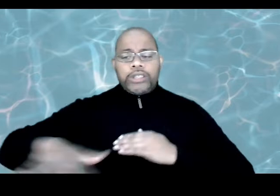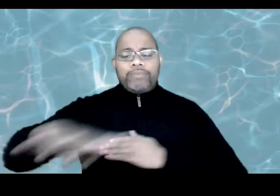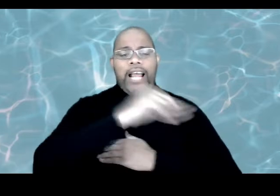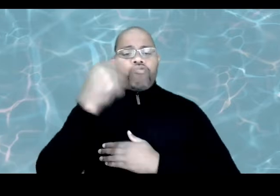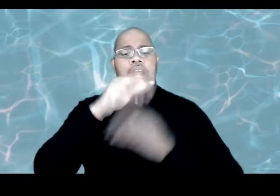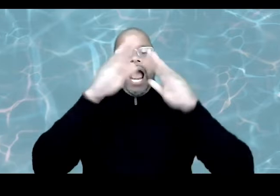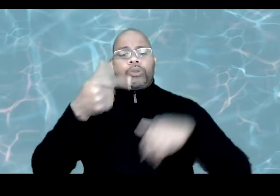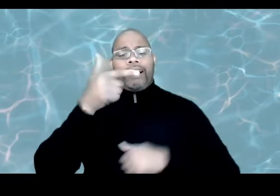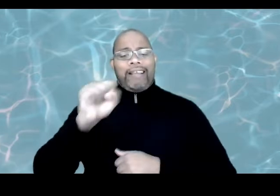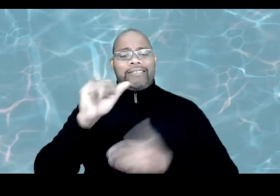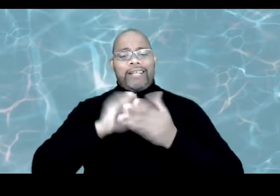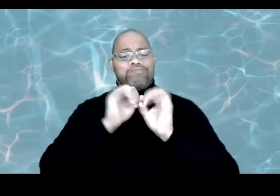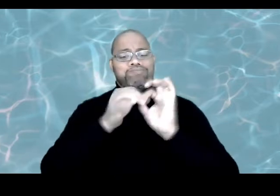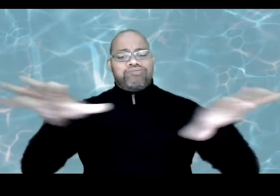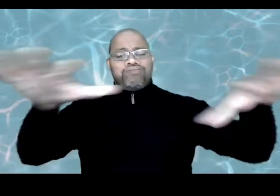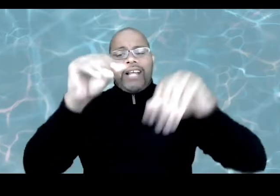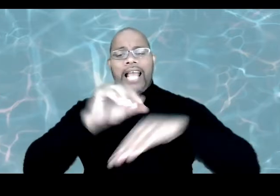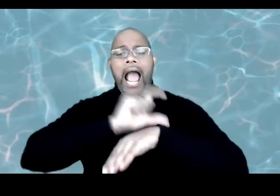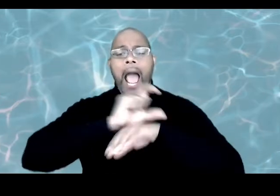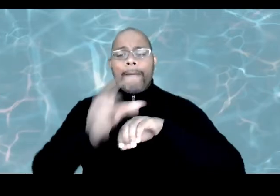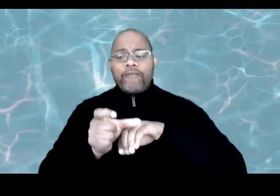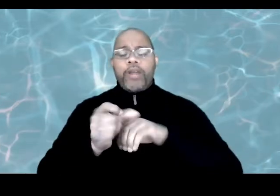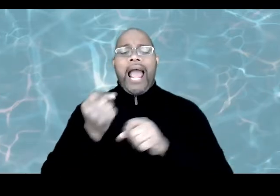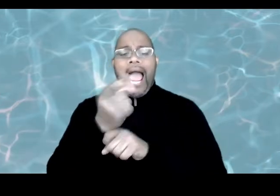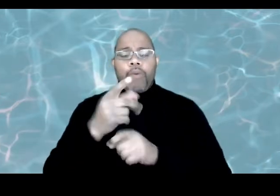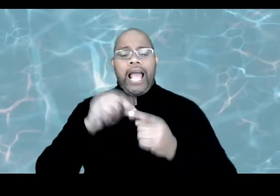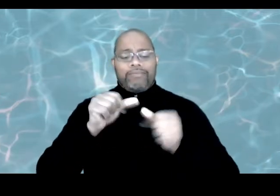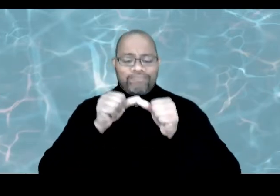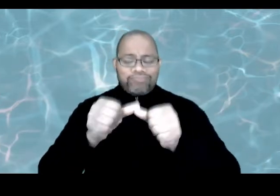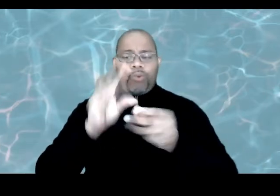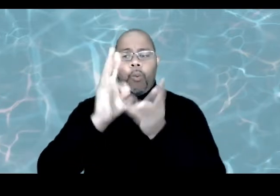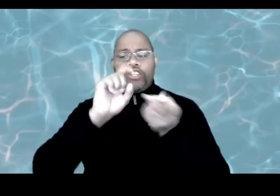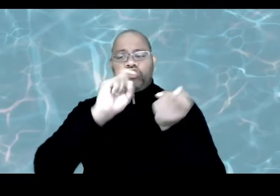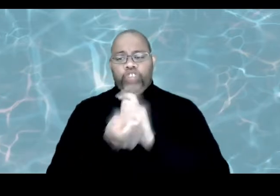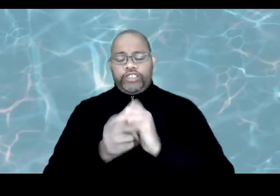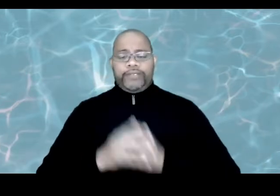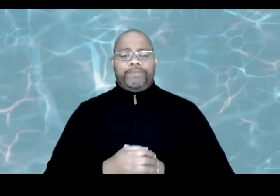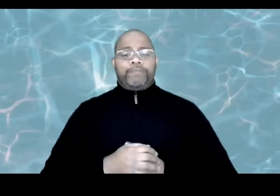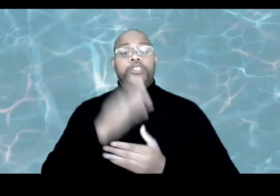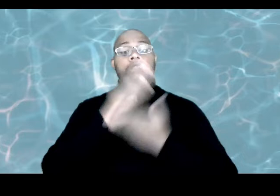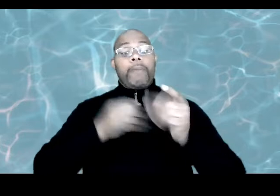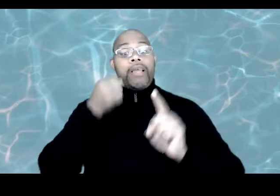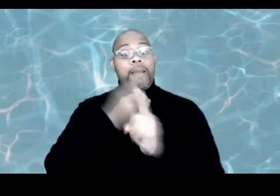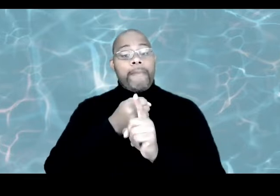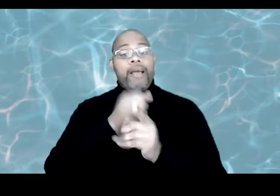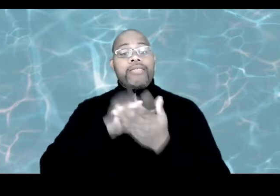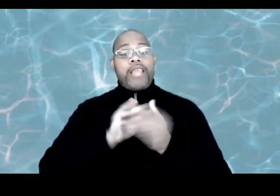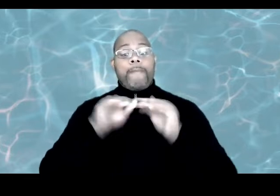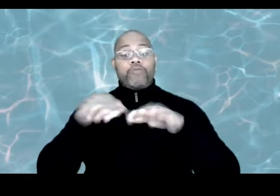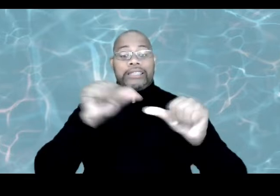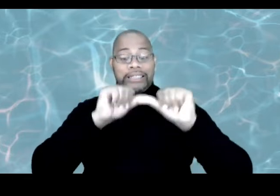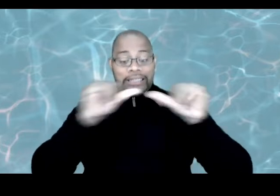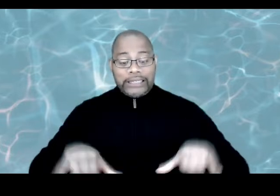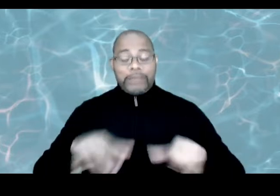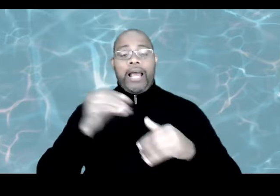pollution and greenhouse gases that are released into the atmosphere annually and perpetuate climate change. And so some of the impacts that our